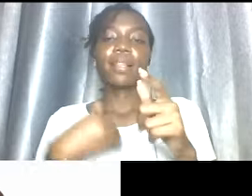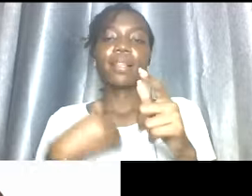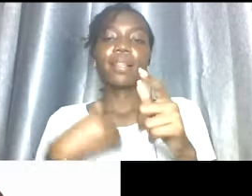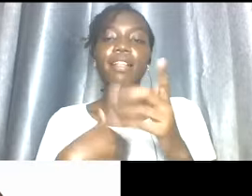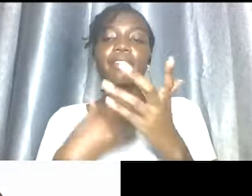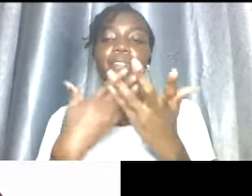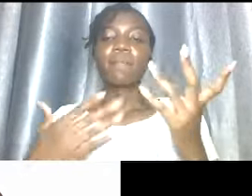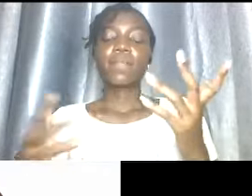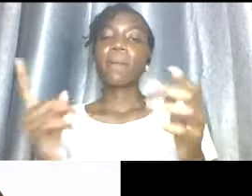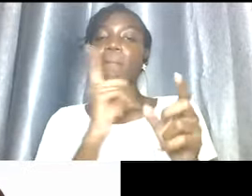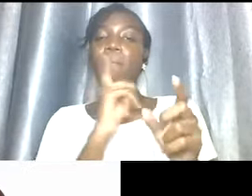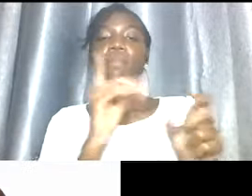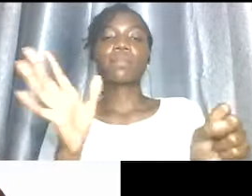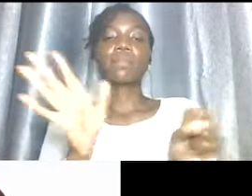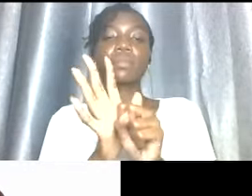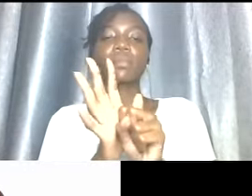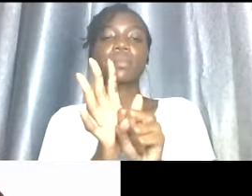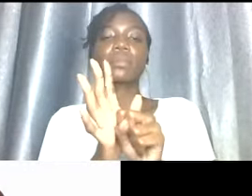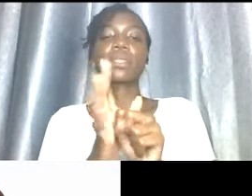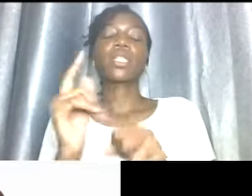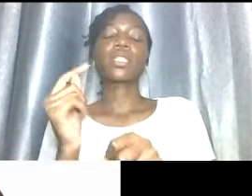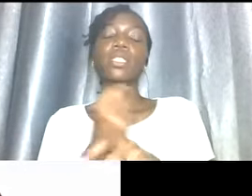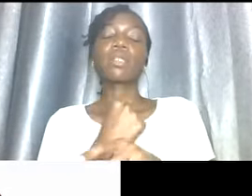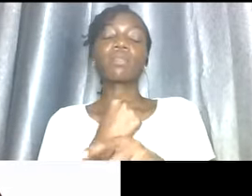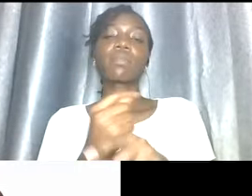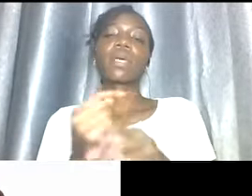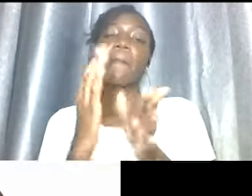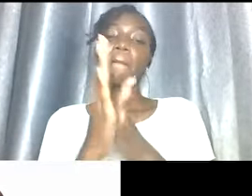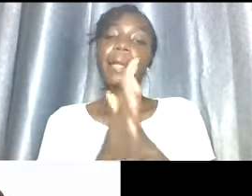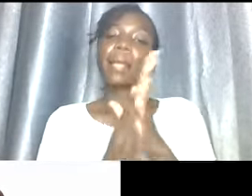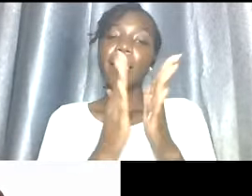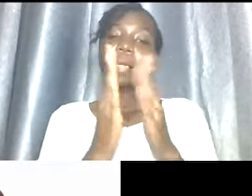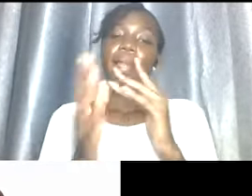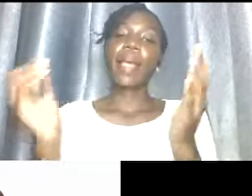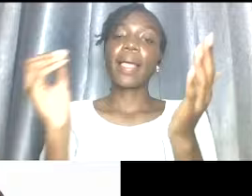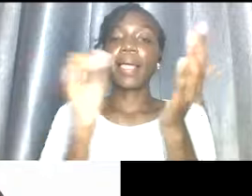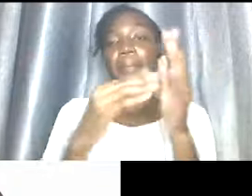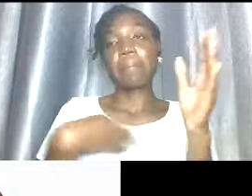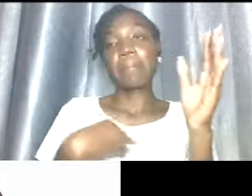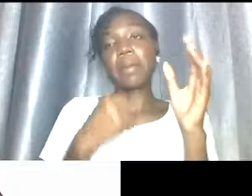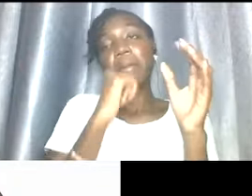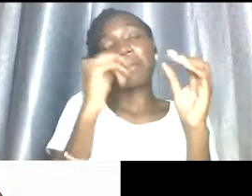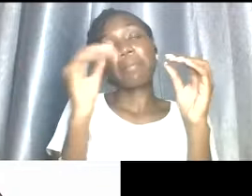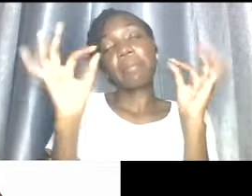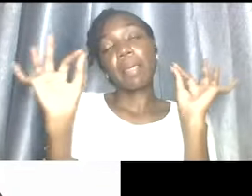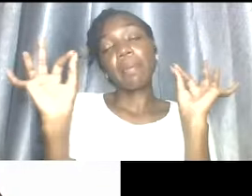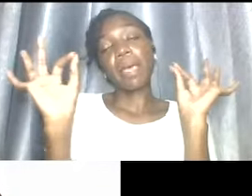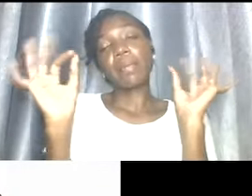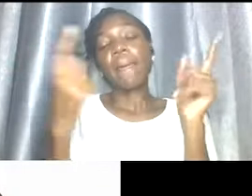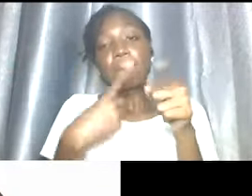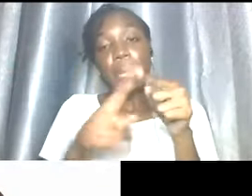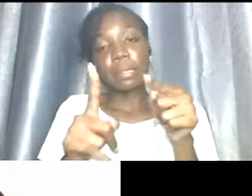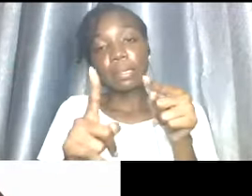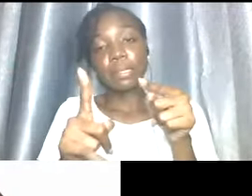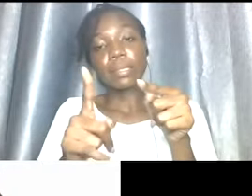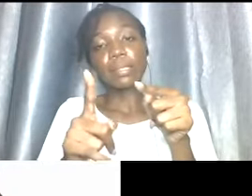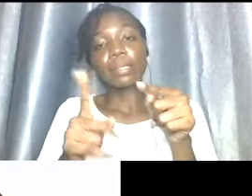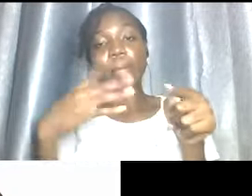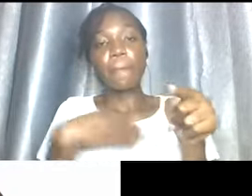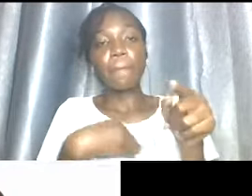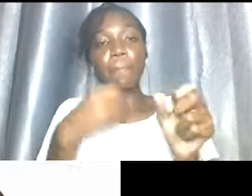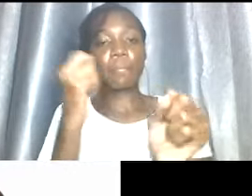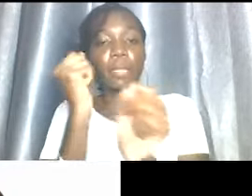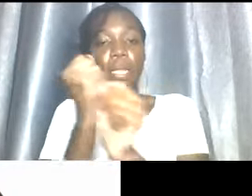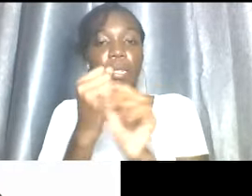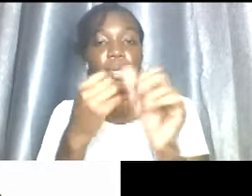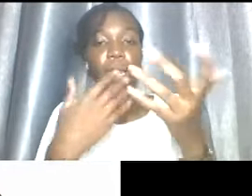a sewer treatment plant. Again, I am not a plumber, but I was able to hire the